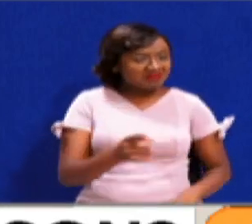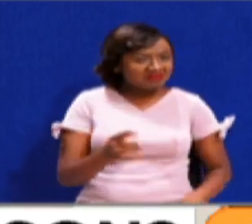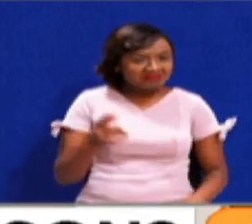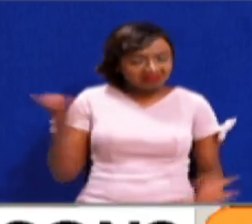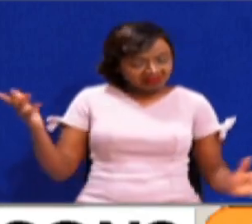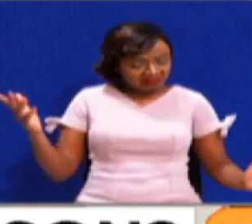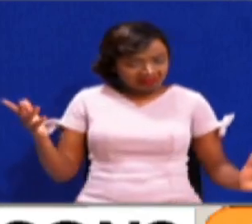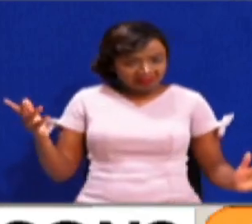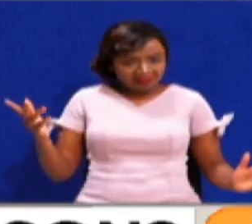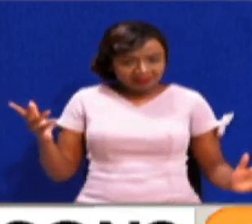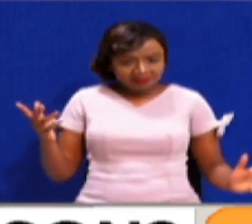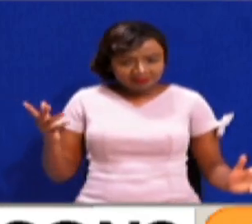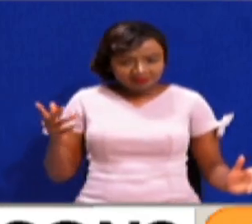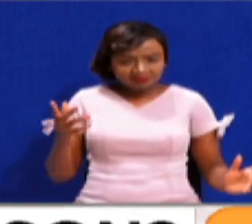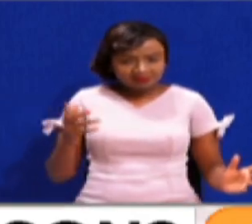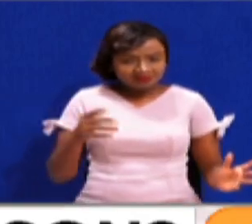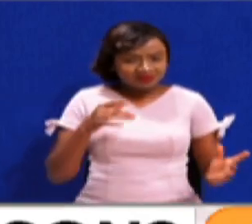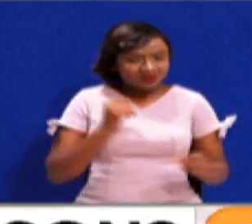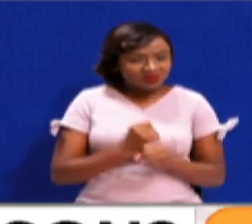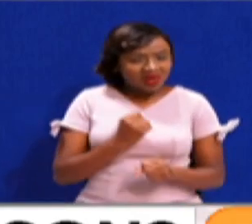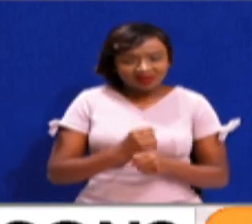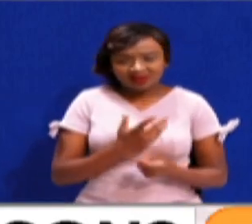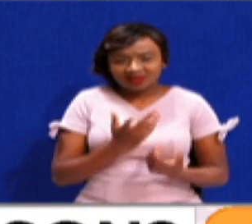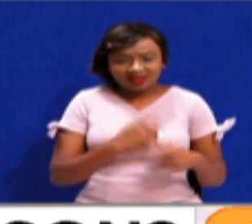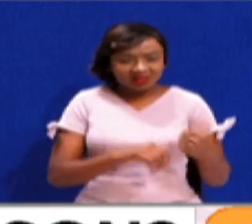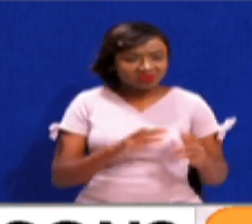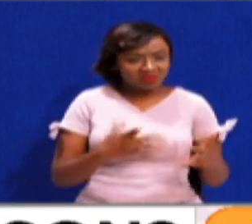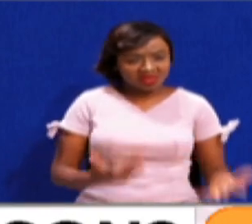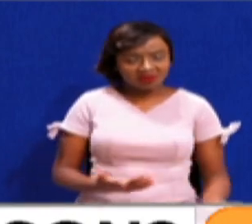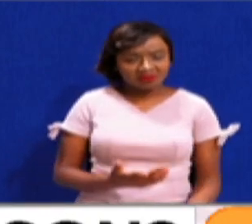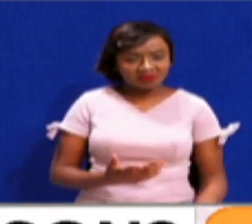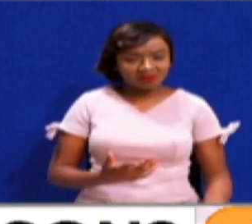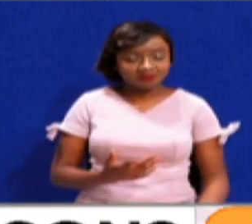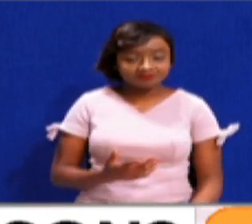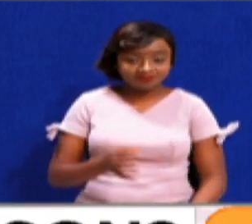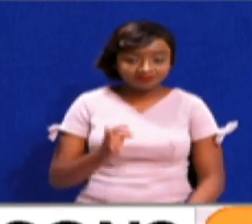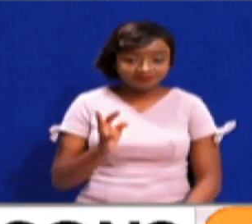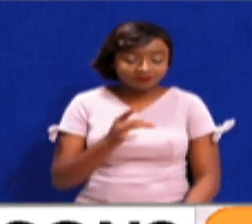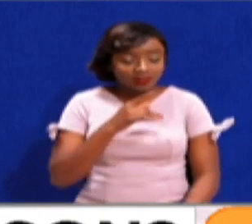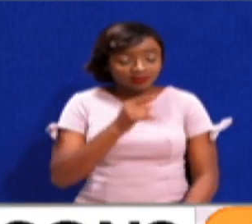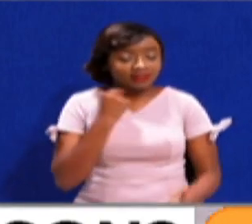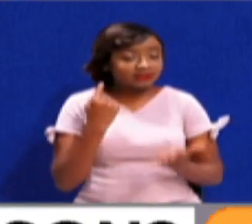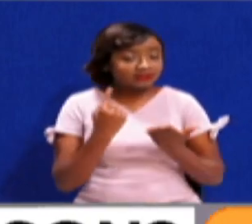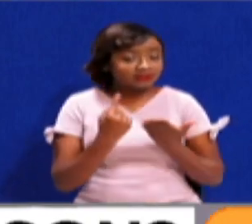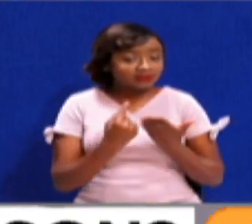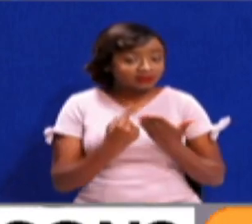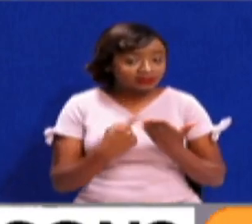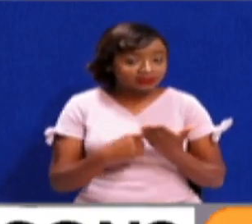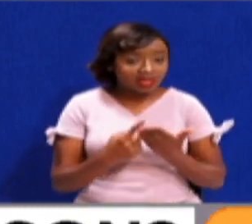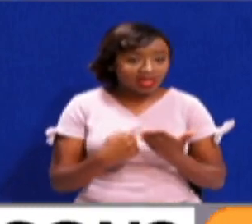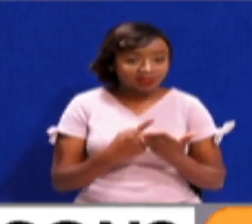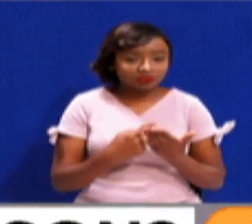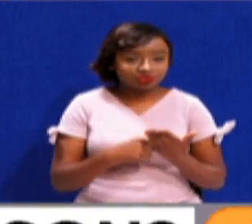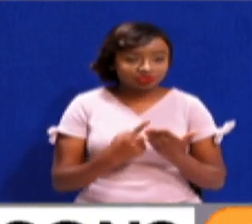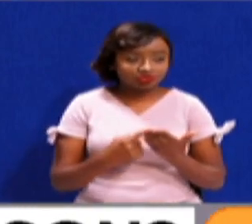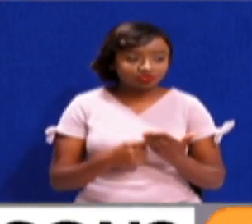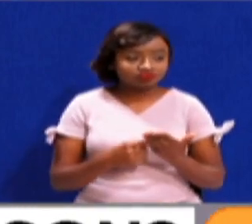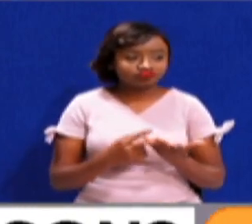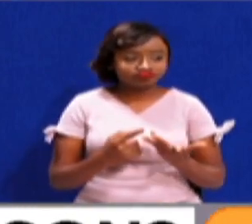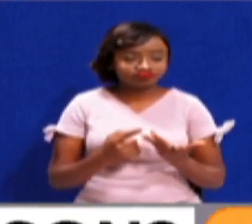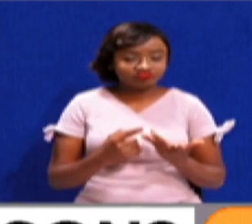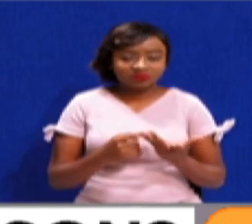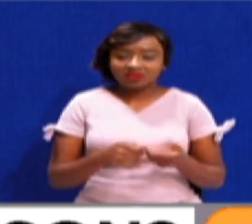lose such a critical vote, doesn't it? You see, this is a discussion that defied even the handshake parameters in the House. Yeah, it did. Why do